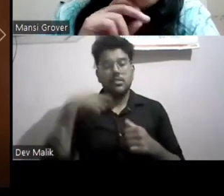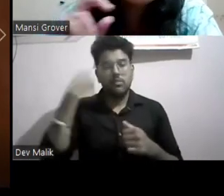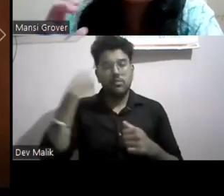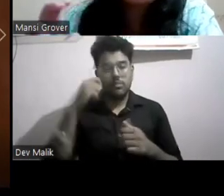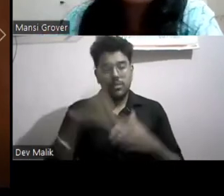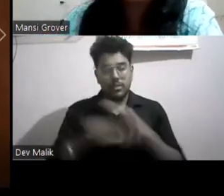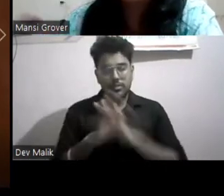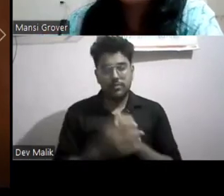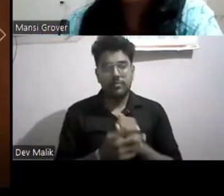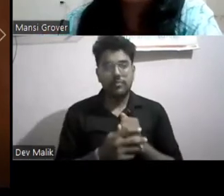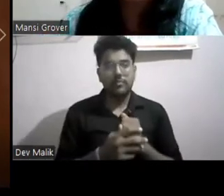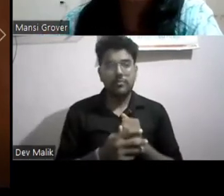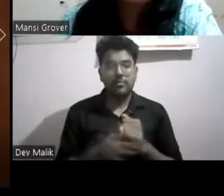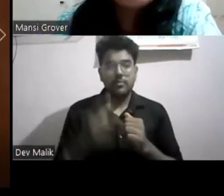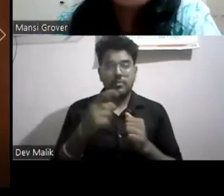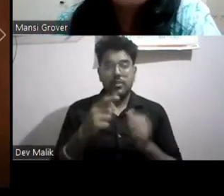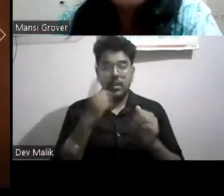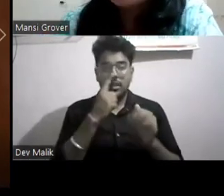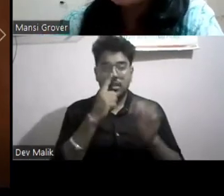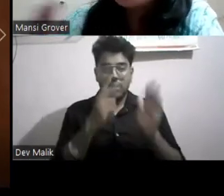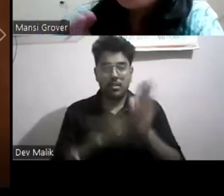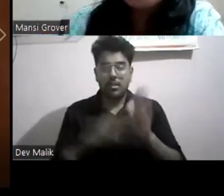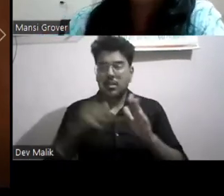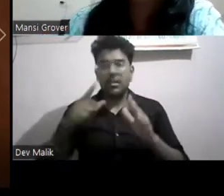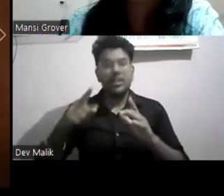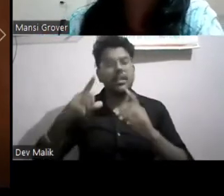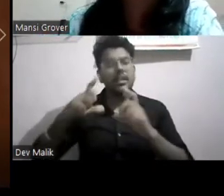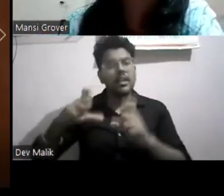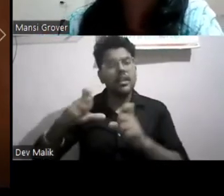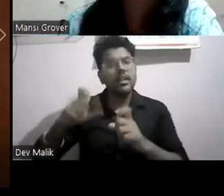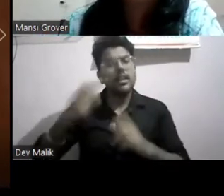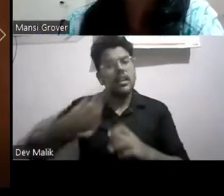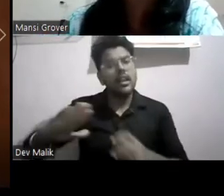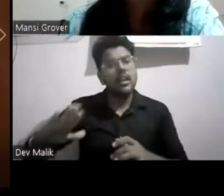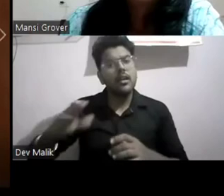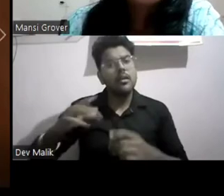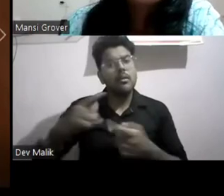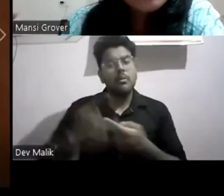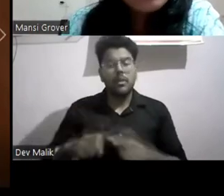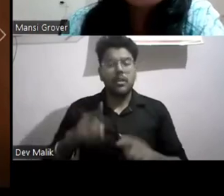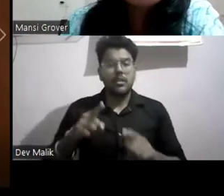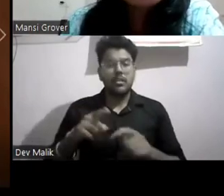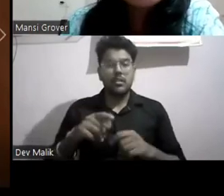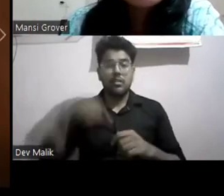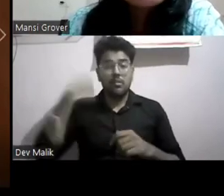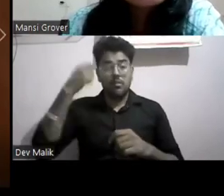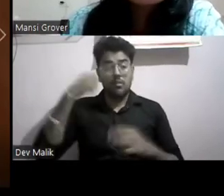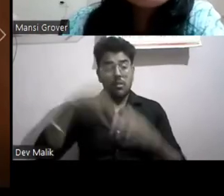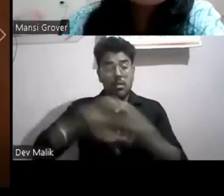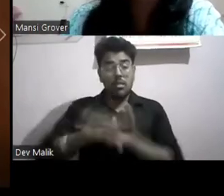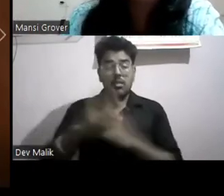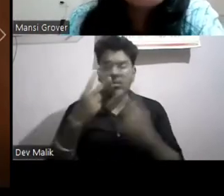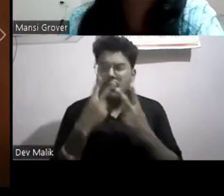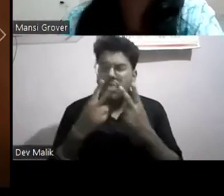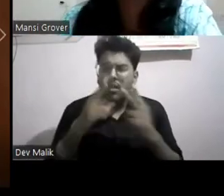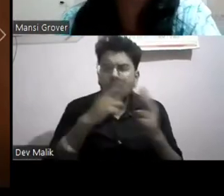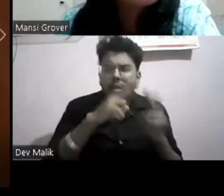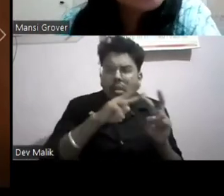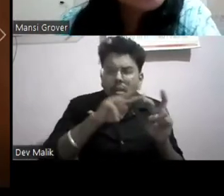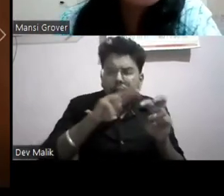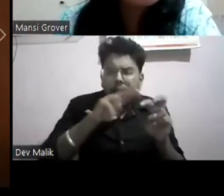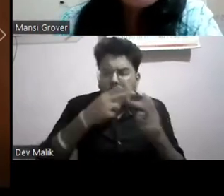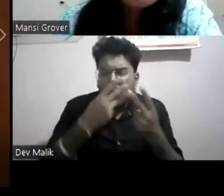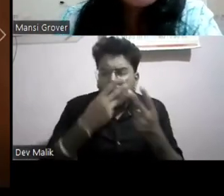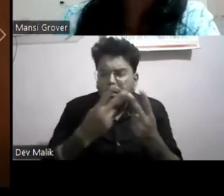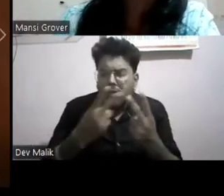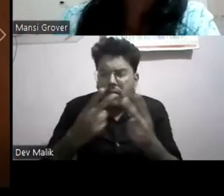where she is treated like a child, but throughout the film, you would see she would have certain other aspirations